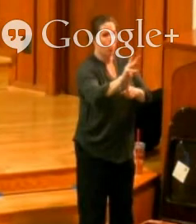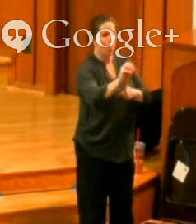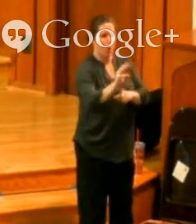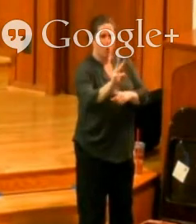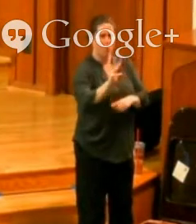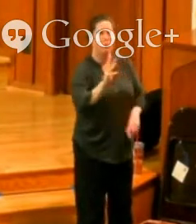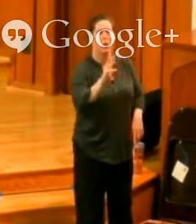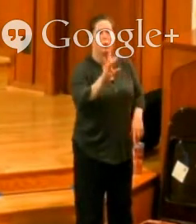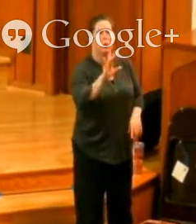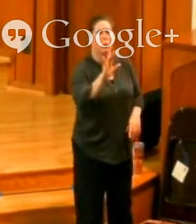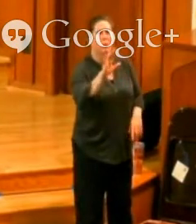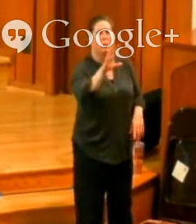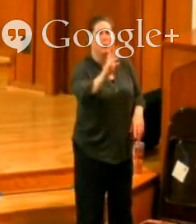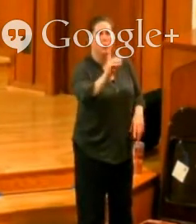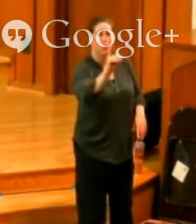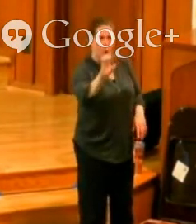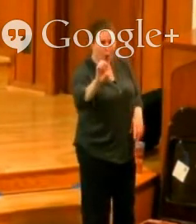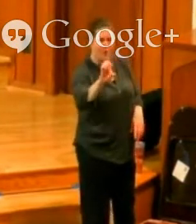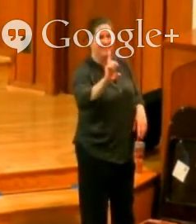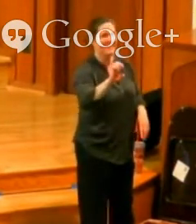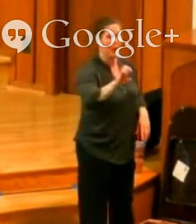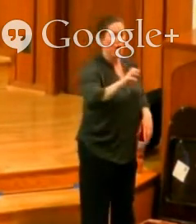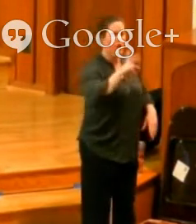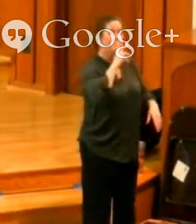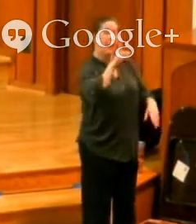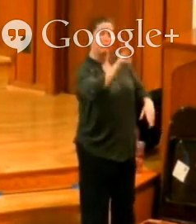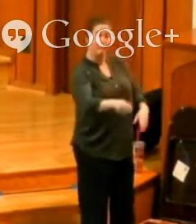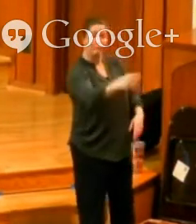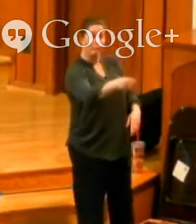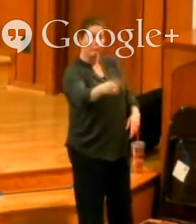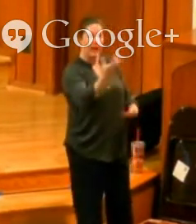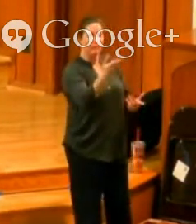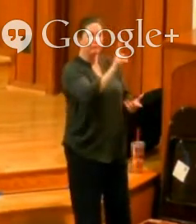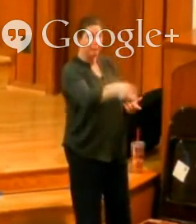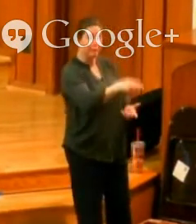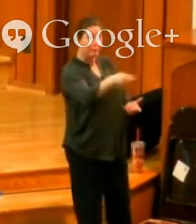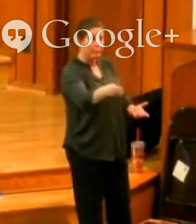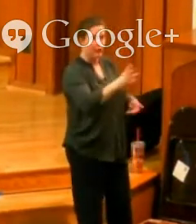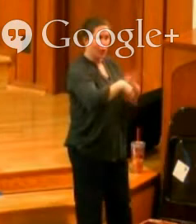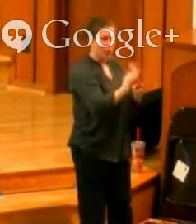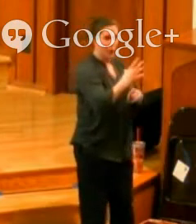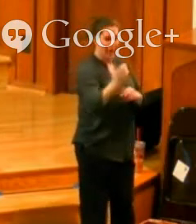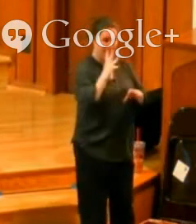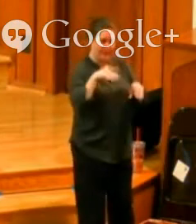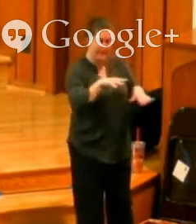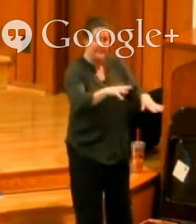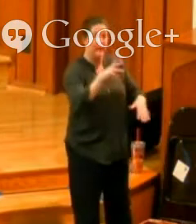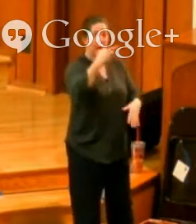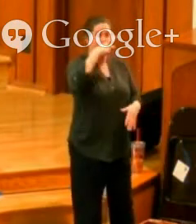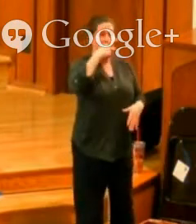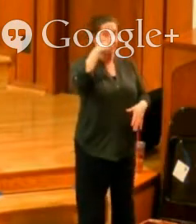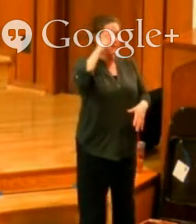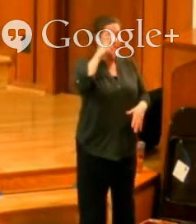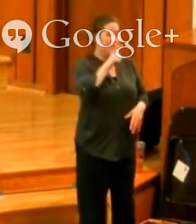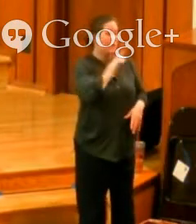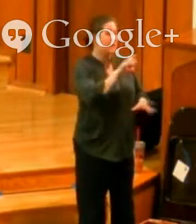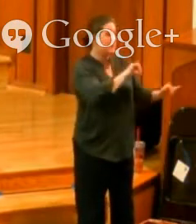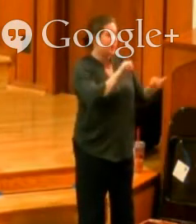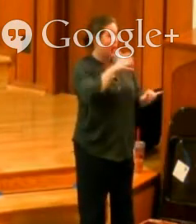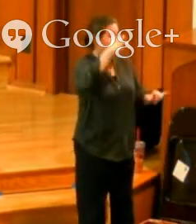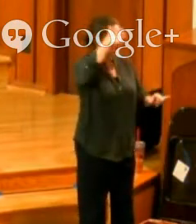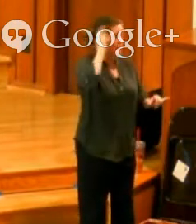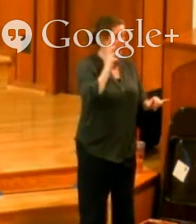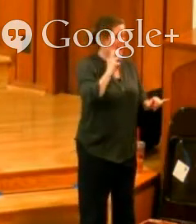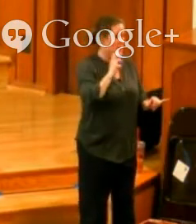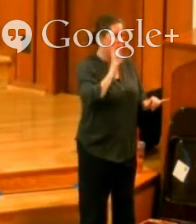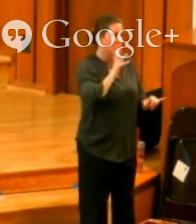Friends, it says, woe to the inhabitants of the earth and sea, because the Bible tells us that the devil is as a roaring lion seeking to devour whom he